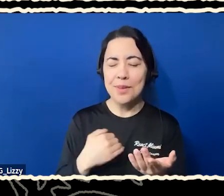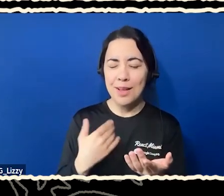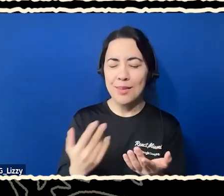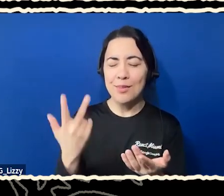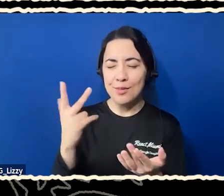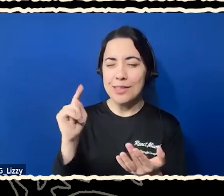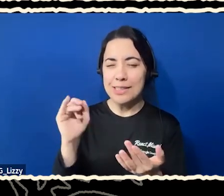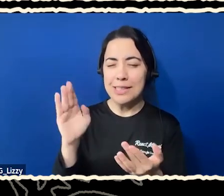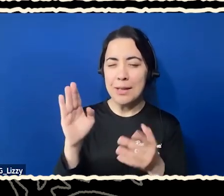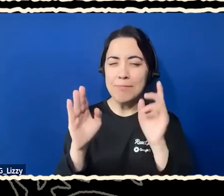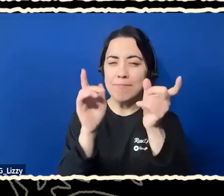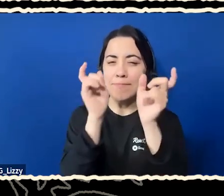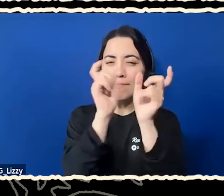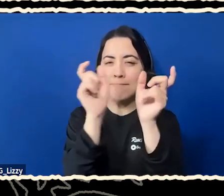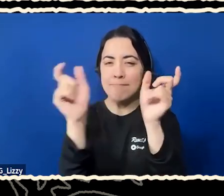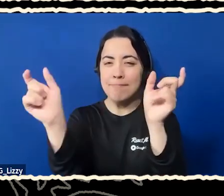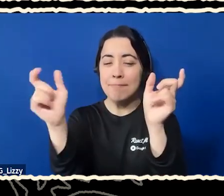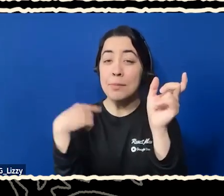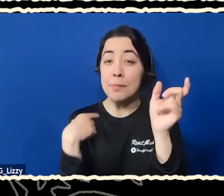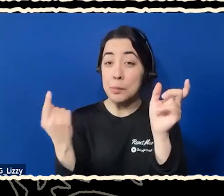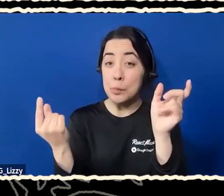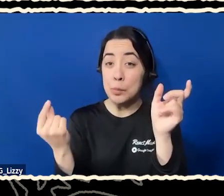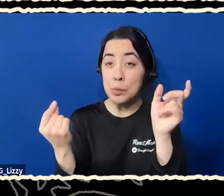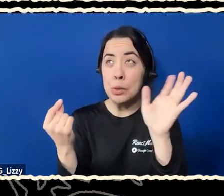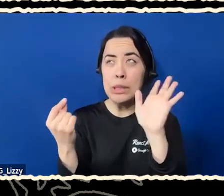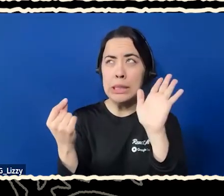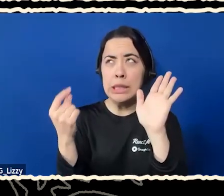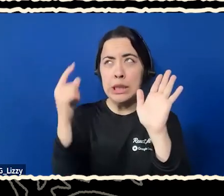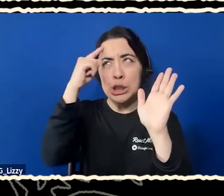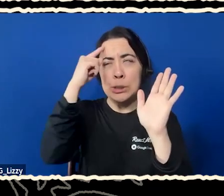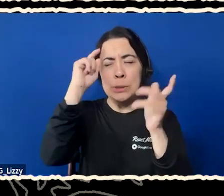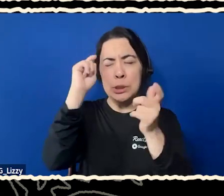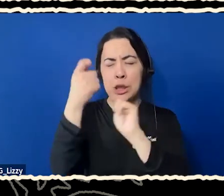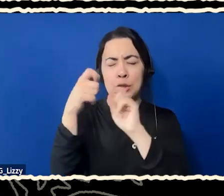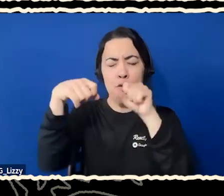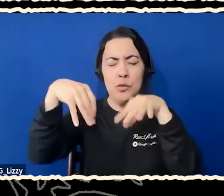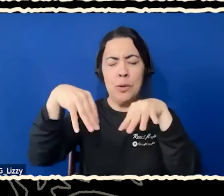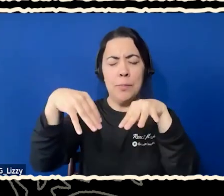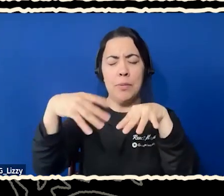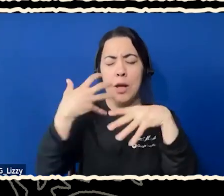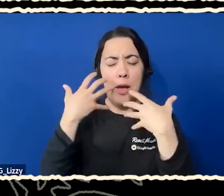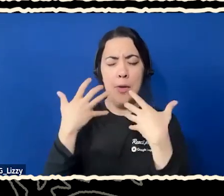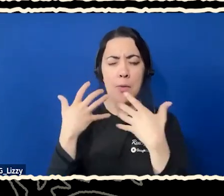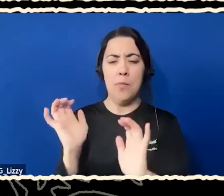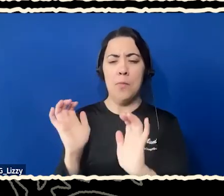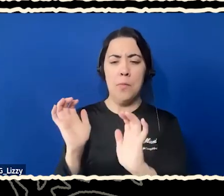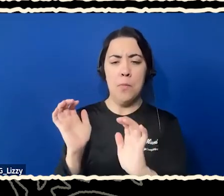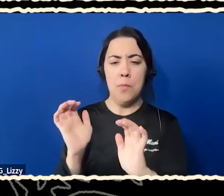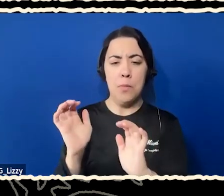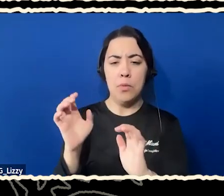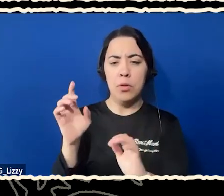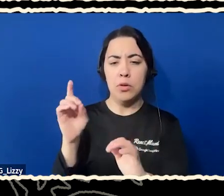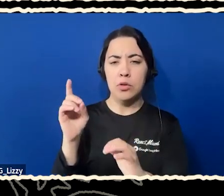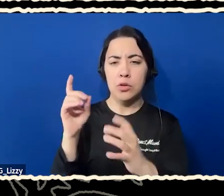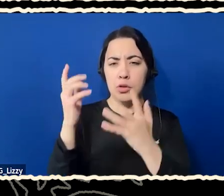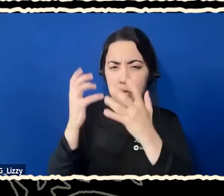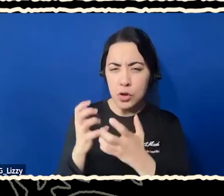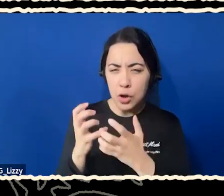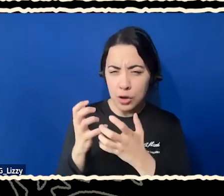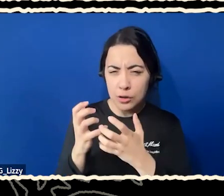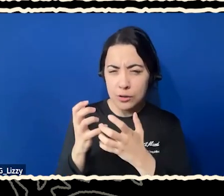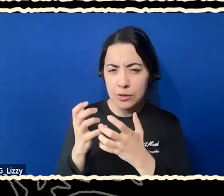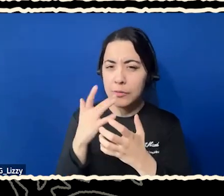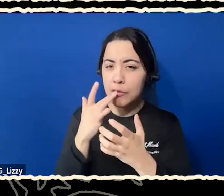tabs here. So what I'm going to do is, OK, I changed my mind. I don't want dark theme. I'm going to light theme. And going to